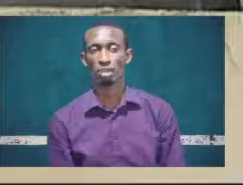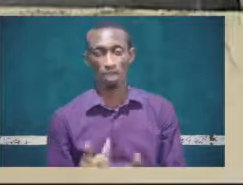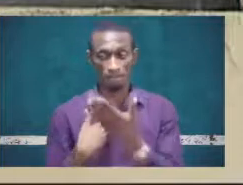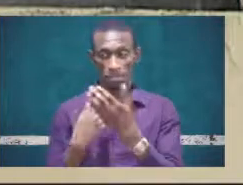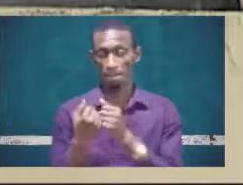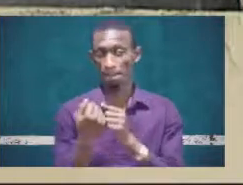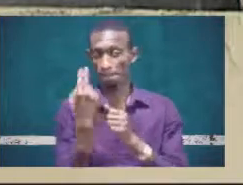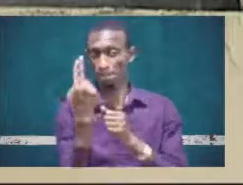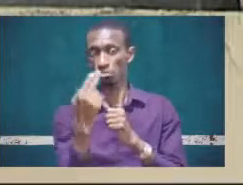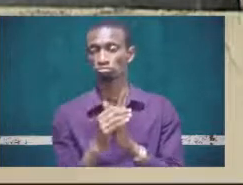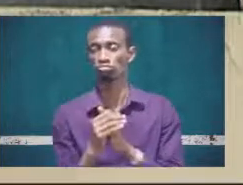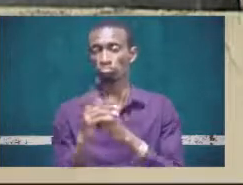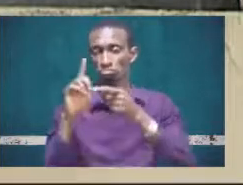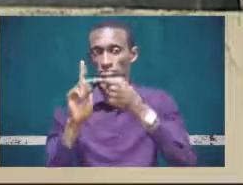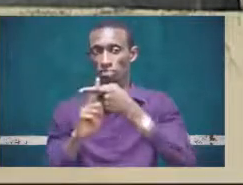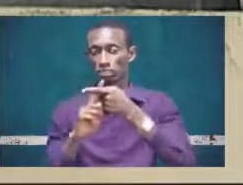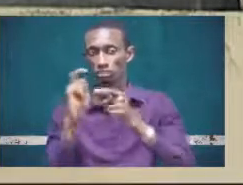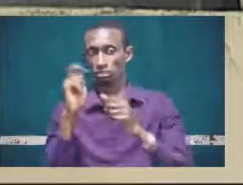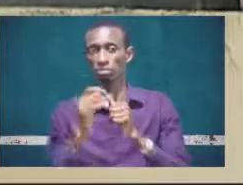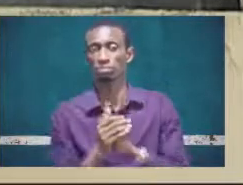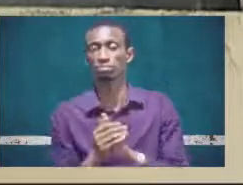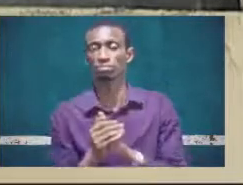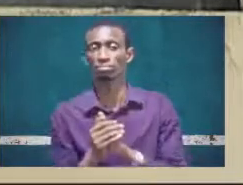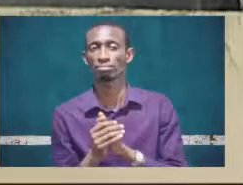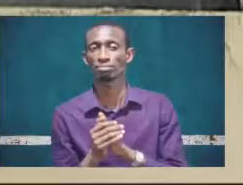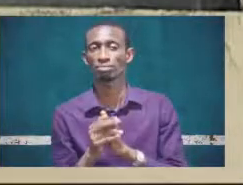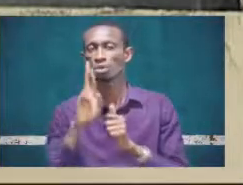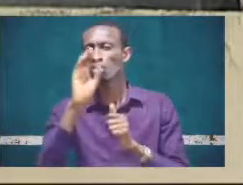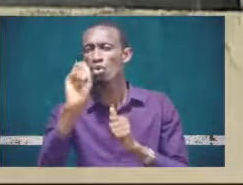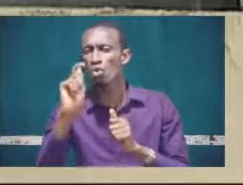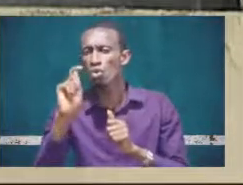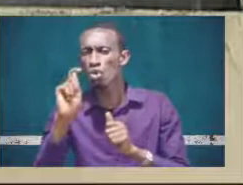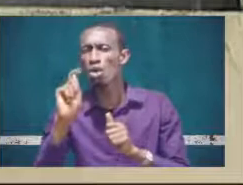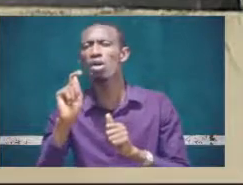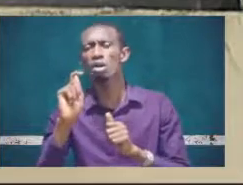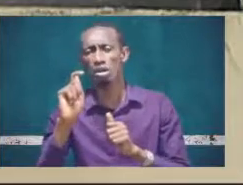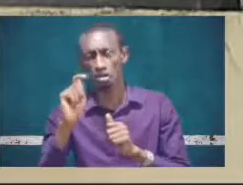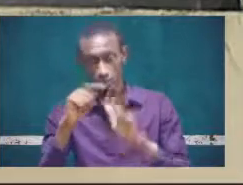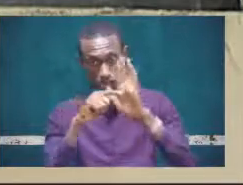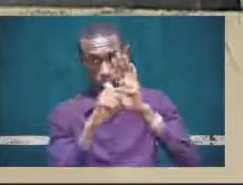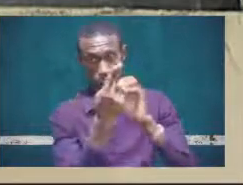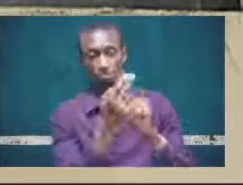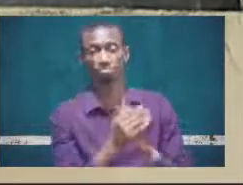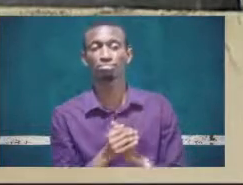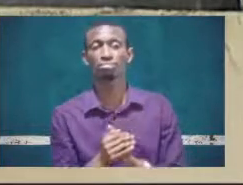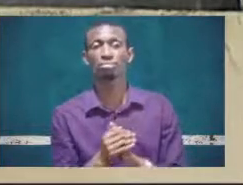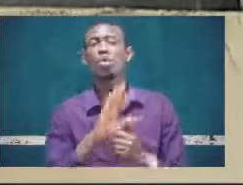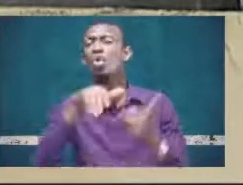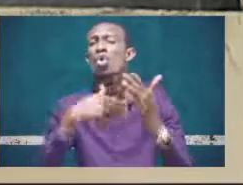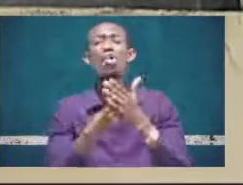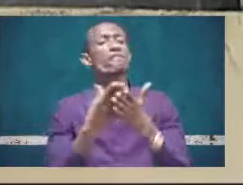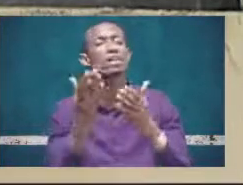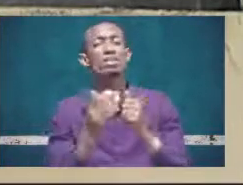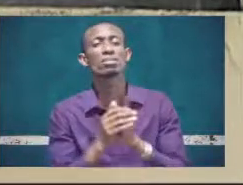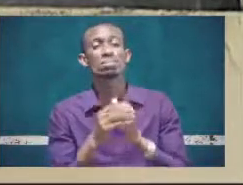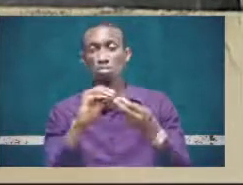2 plus x. The root is -2. For all values of x greater